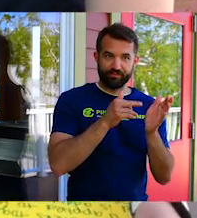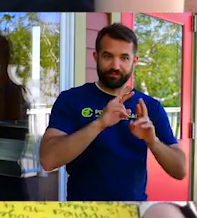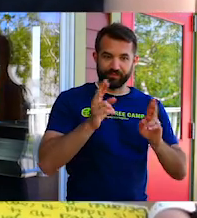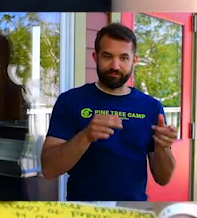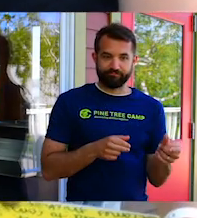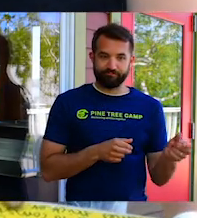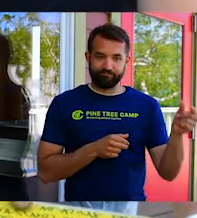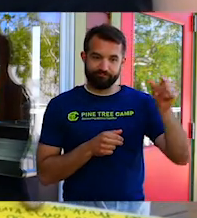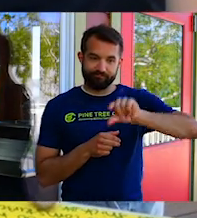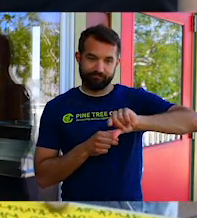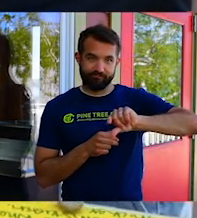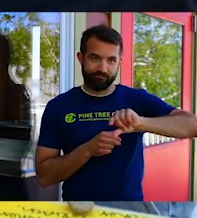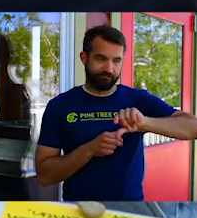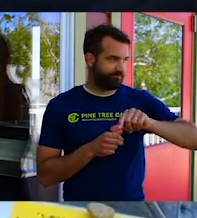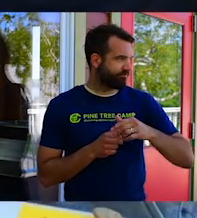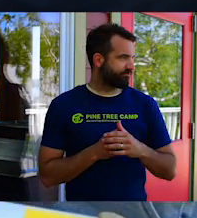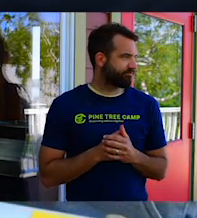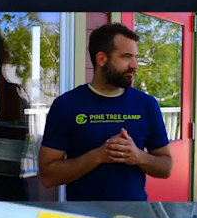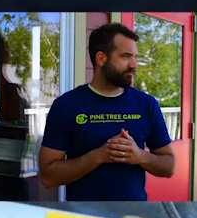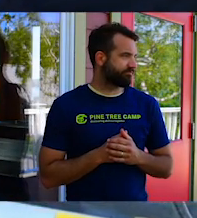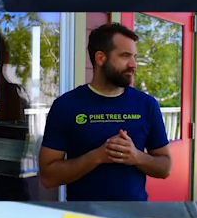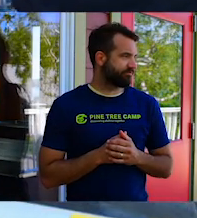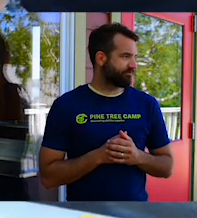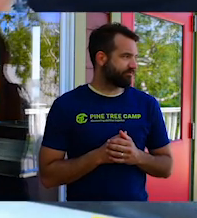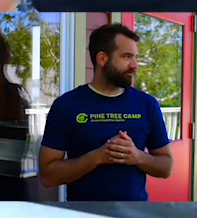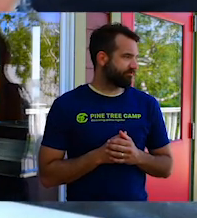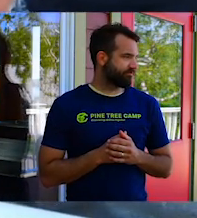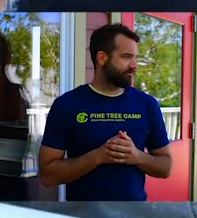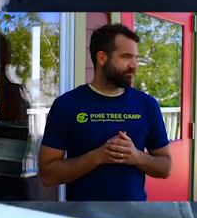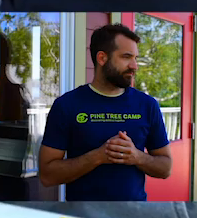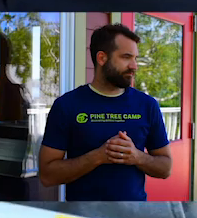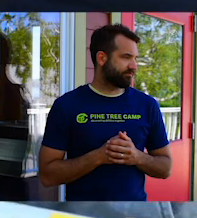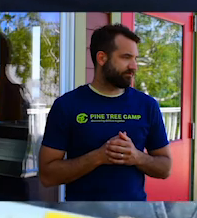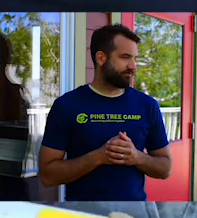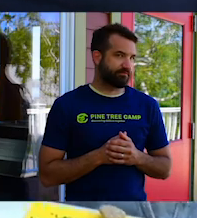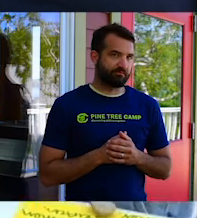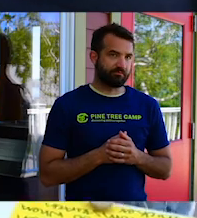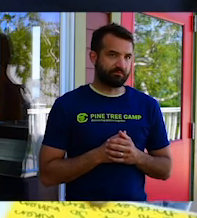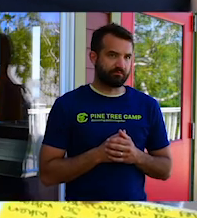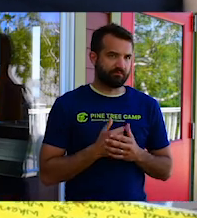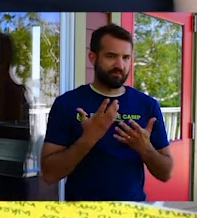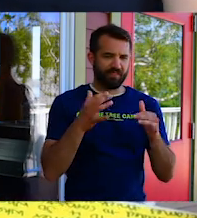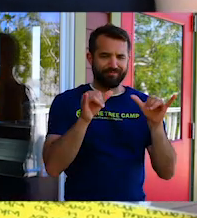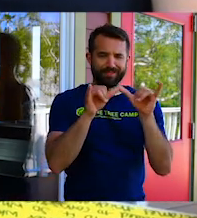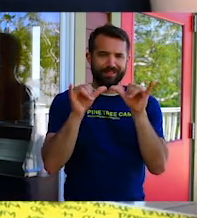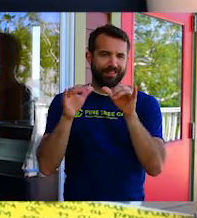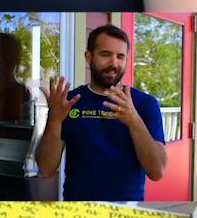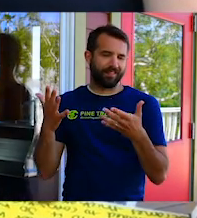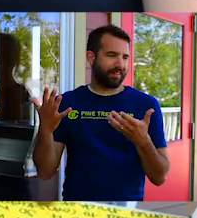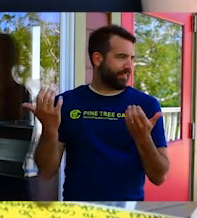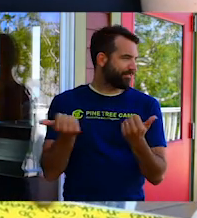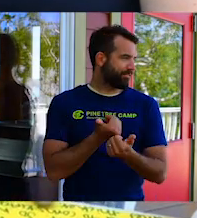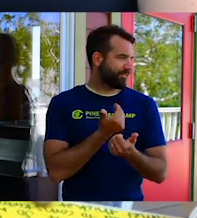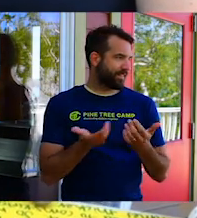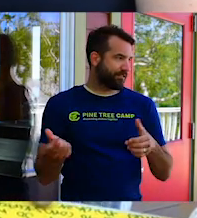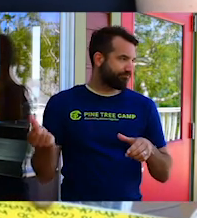in to the mixture. Yep. And again, all measured out. You can just dump the whole thing.